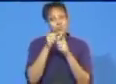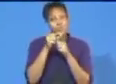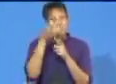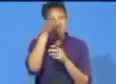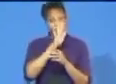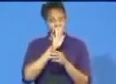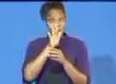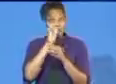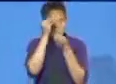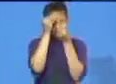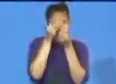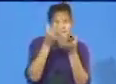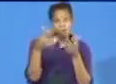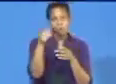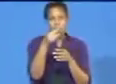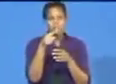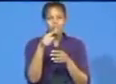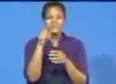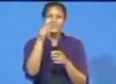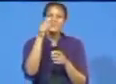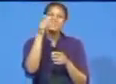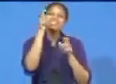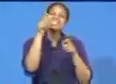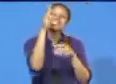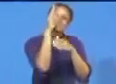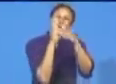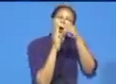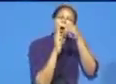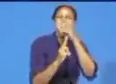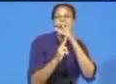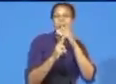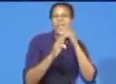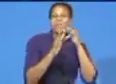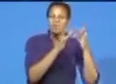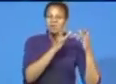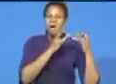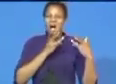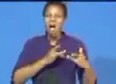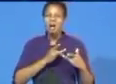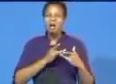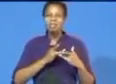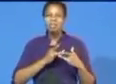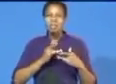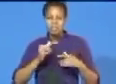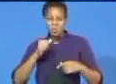you, gotta humble your heart. Get out of your high horse.